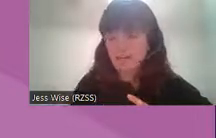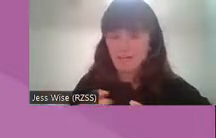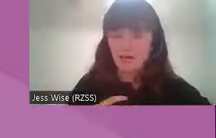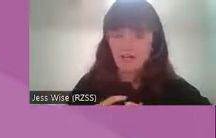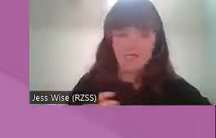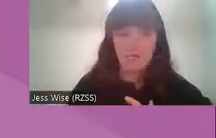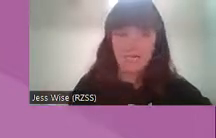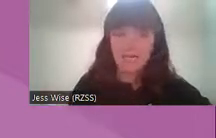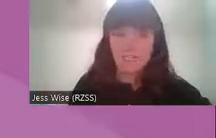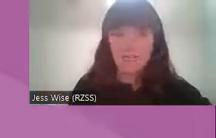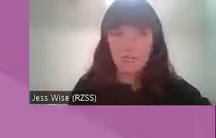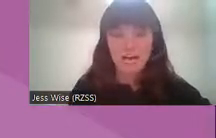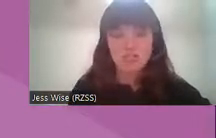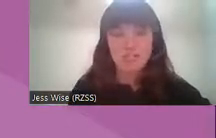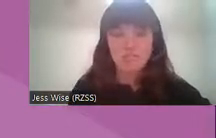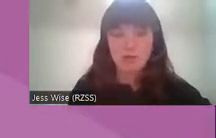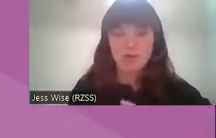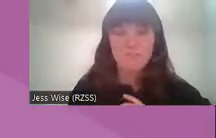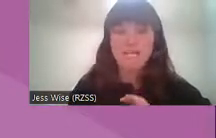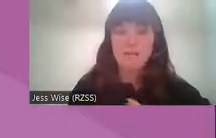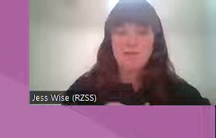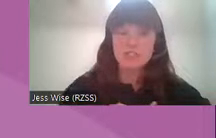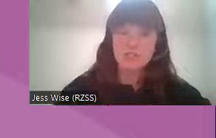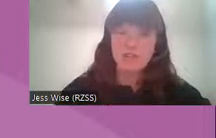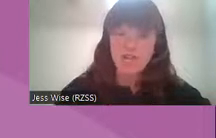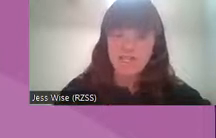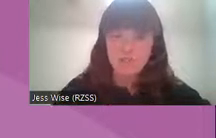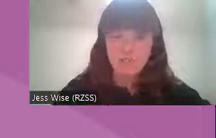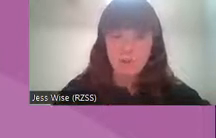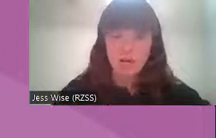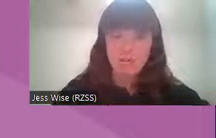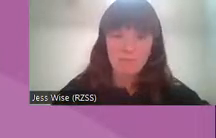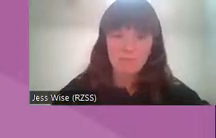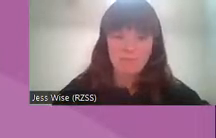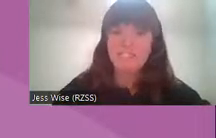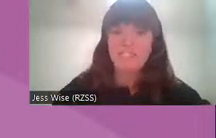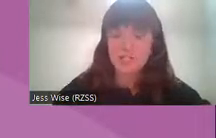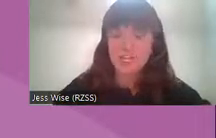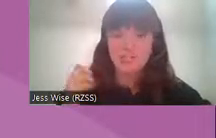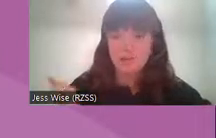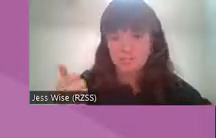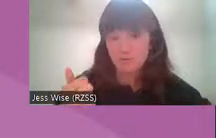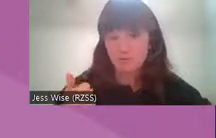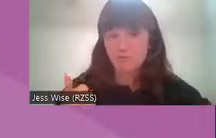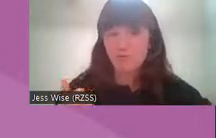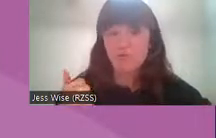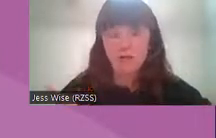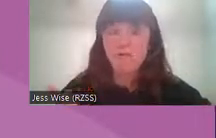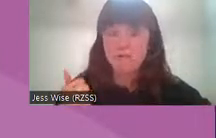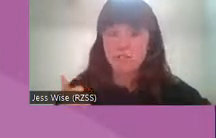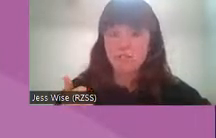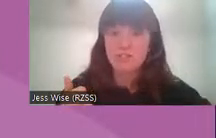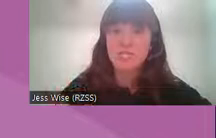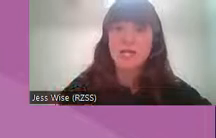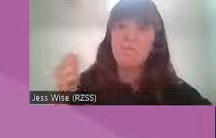complete unfamiliarity with what it actually involved. They were just tipped on the head and drastically changed, first of all, during a period of